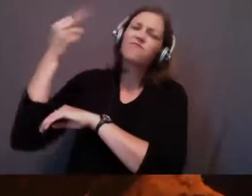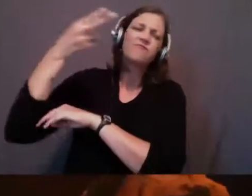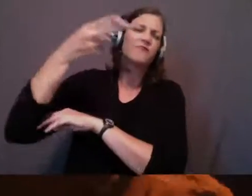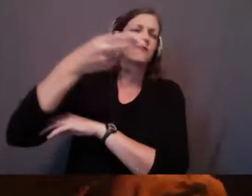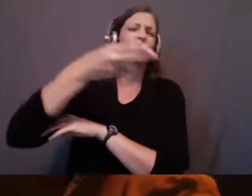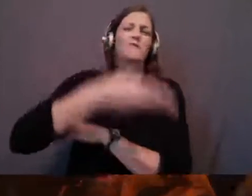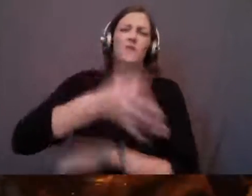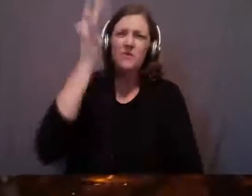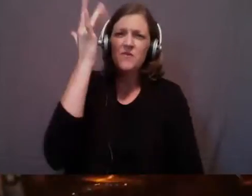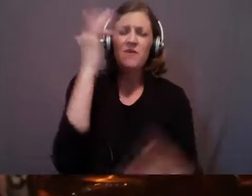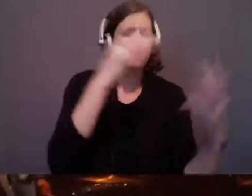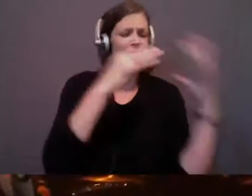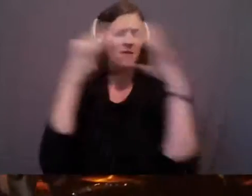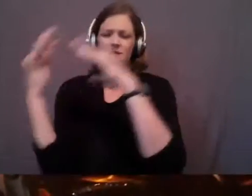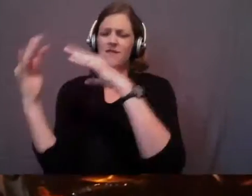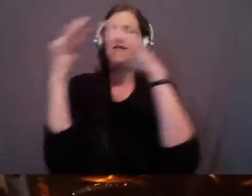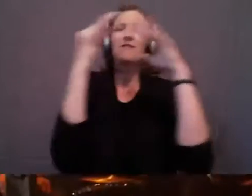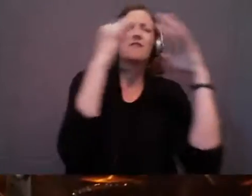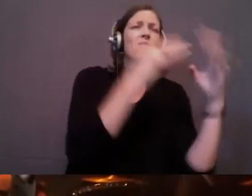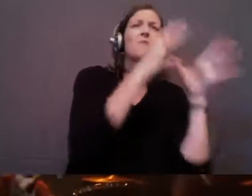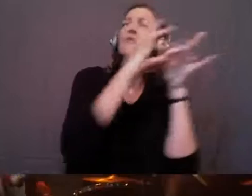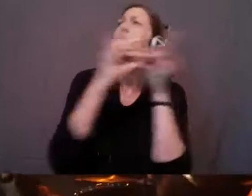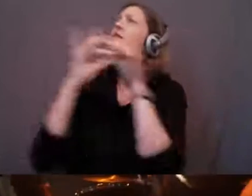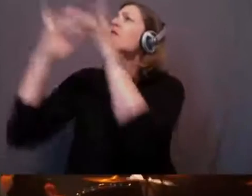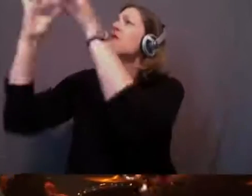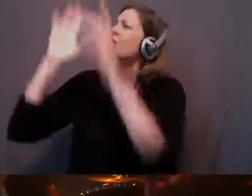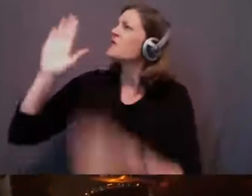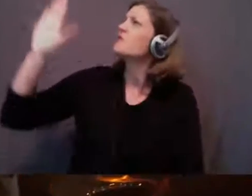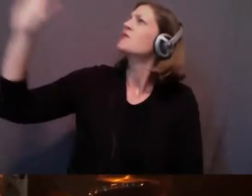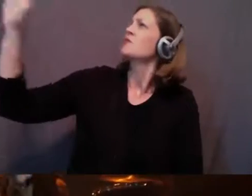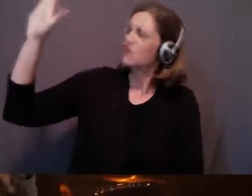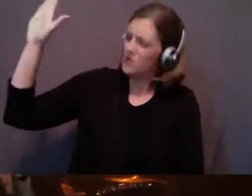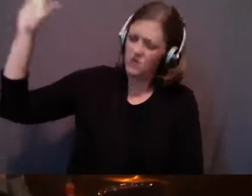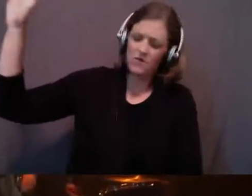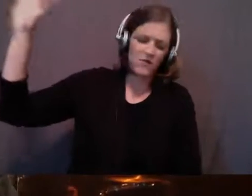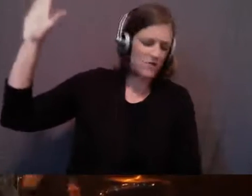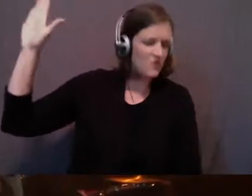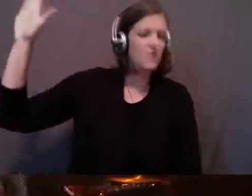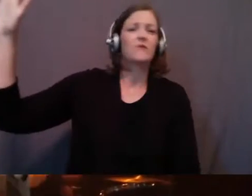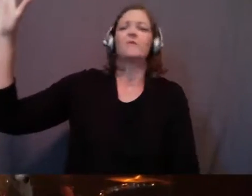victory. For the battle belongs to you, Lord.